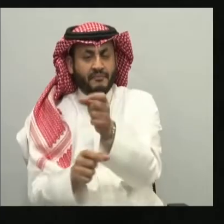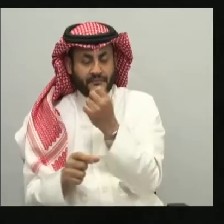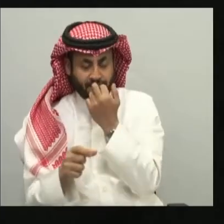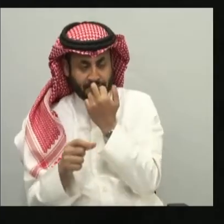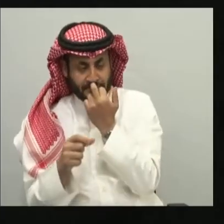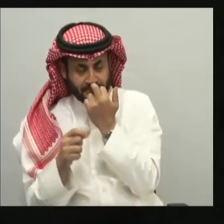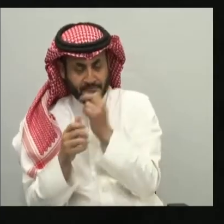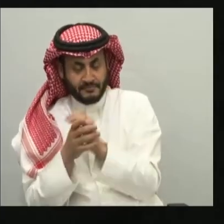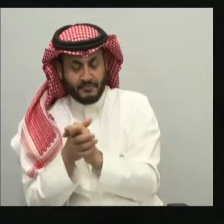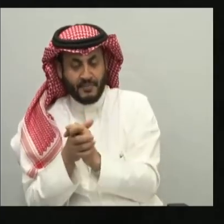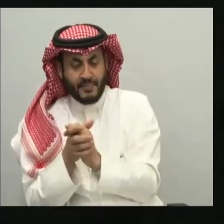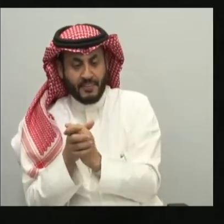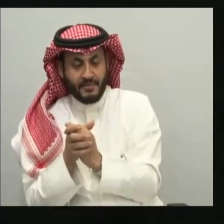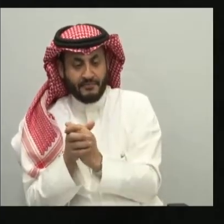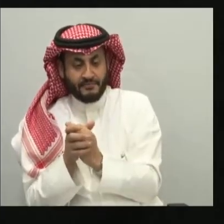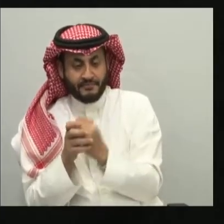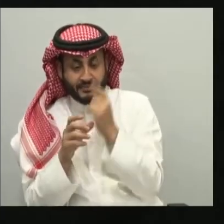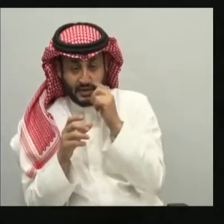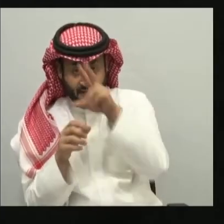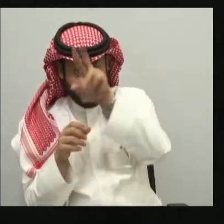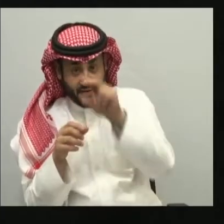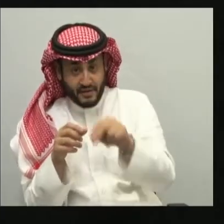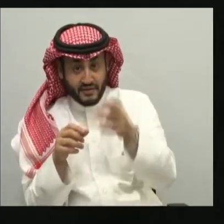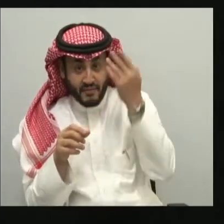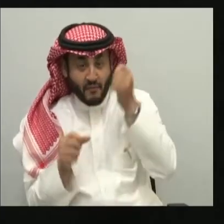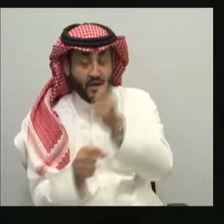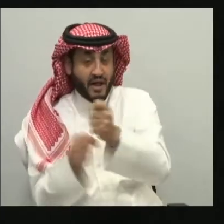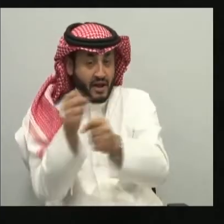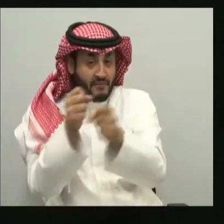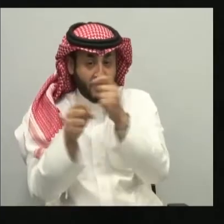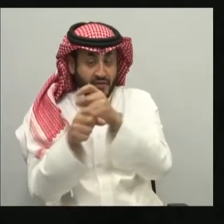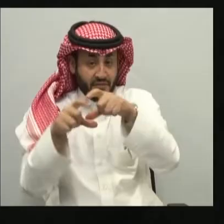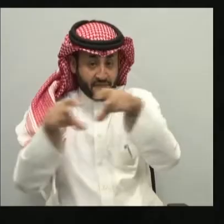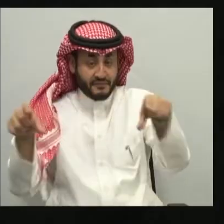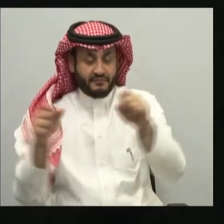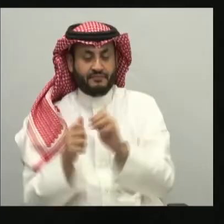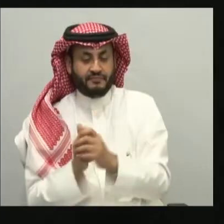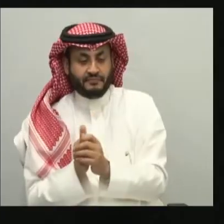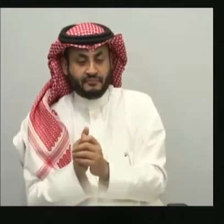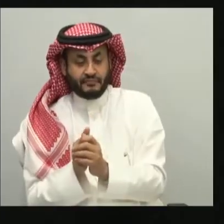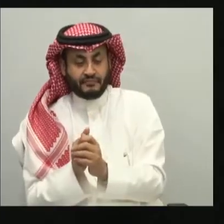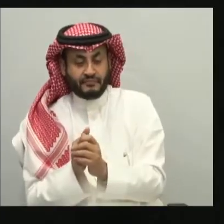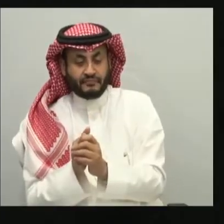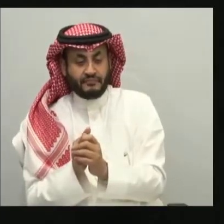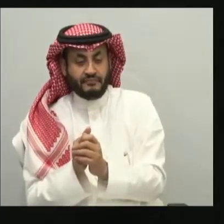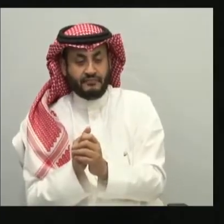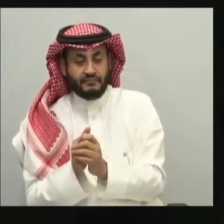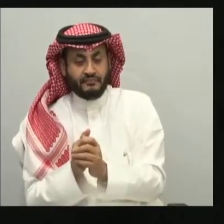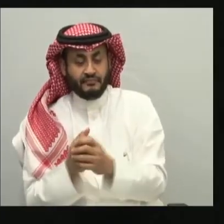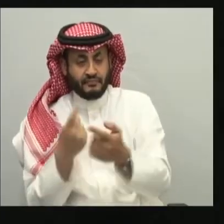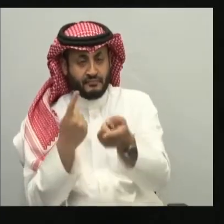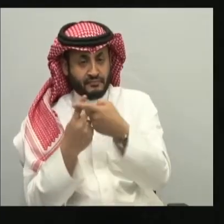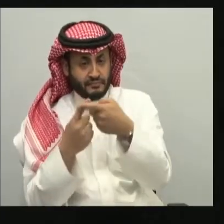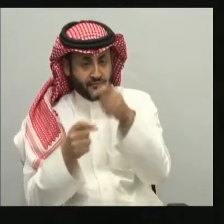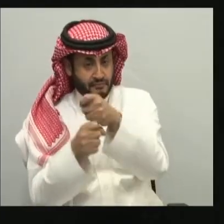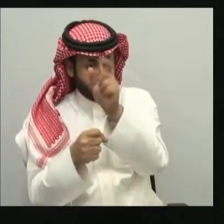sentences, and based on this form, you try to form a sentence from the beginning. So this form said that we start